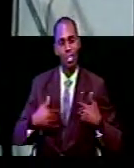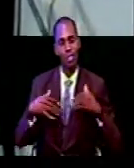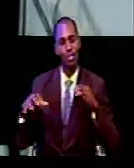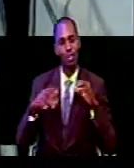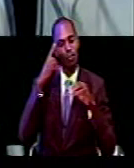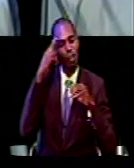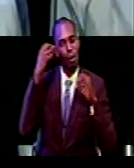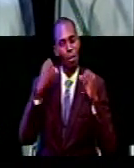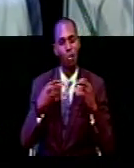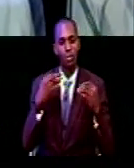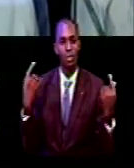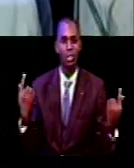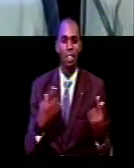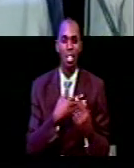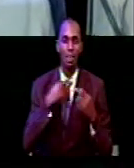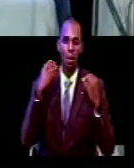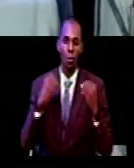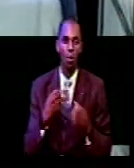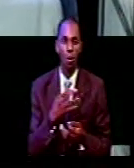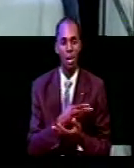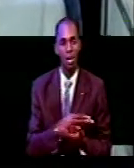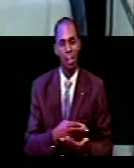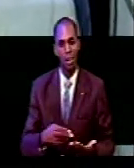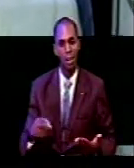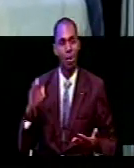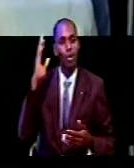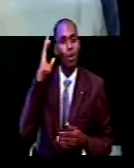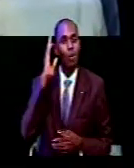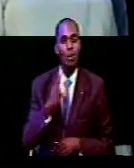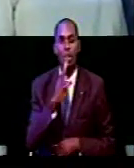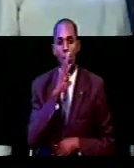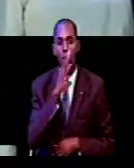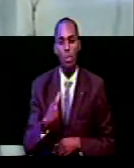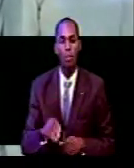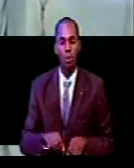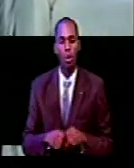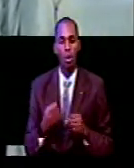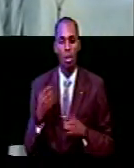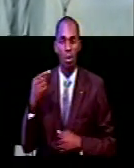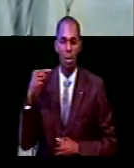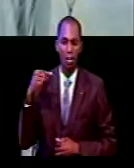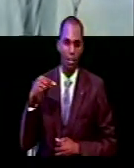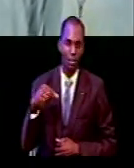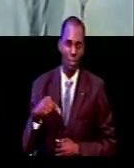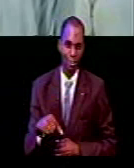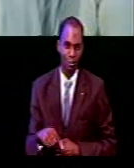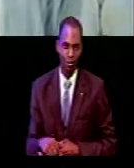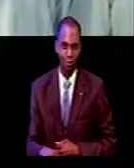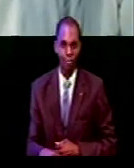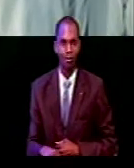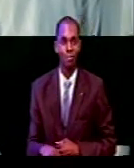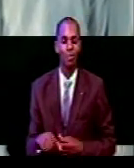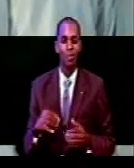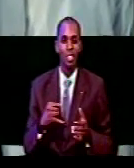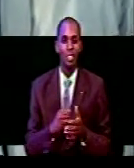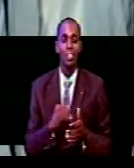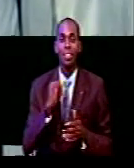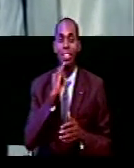emancipation. For the power has come, for the power of sin and the power of death will be broken